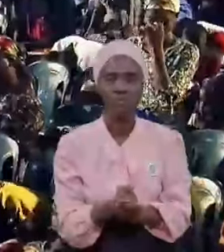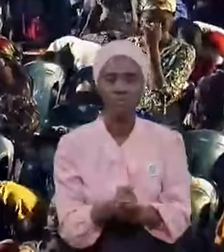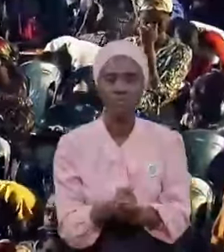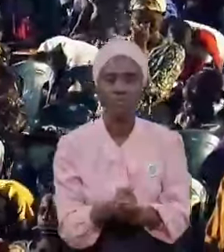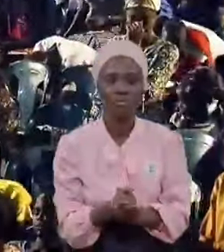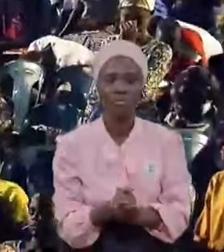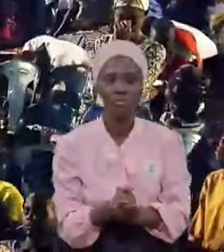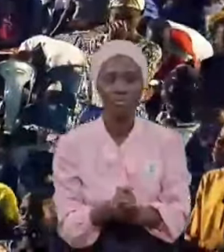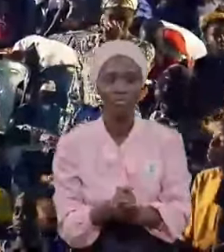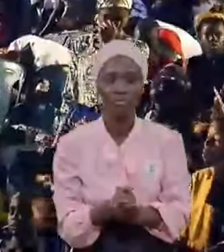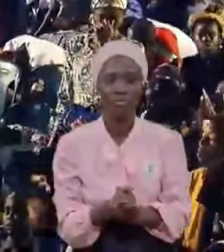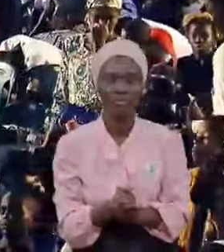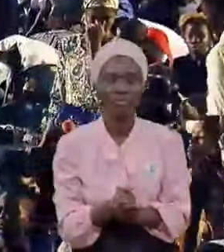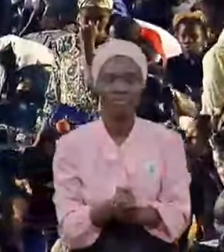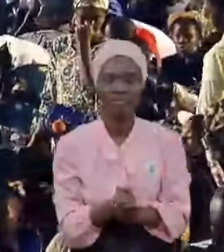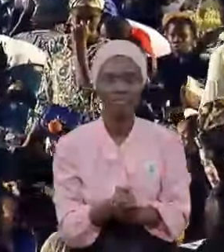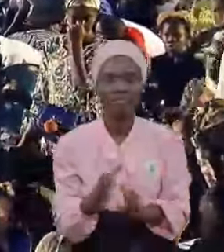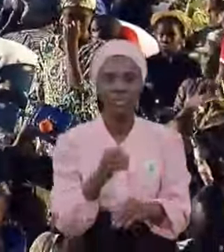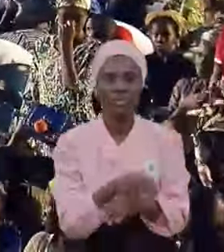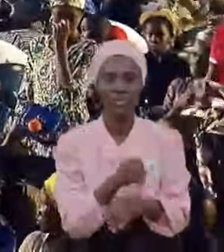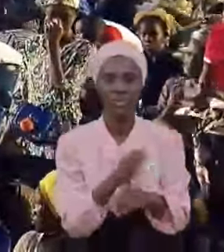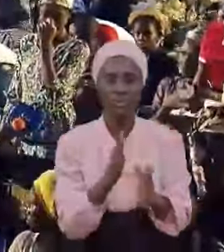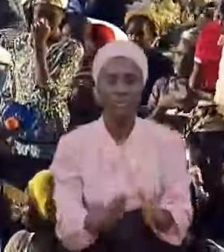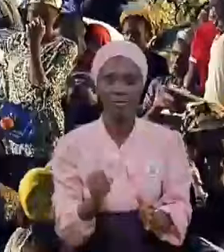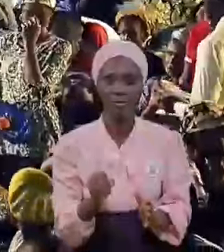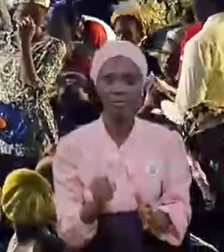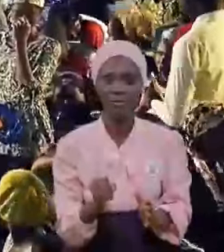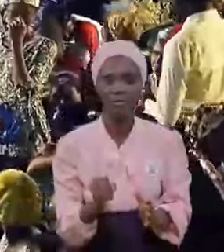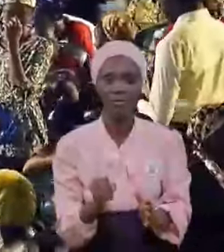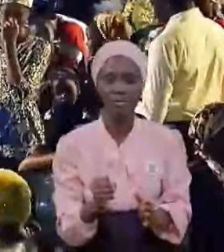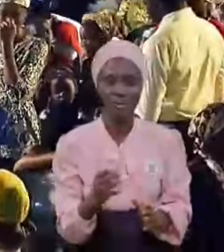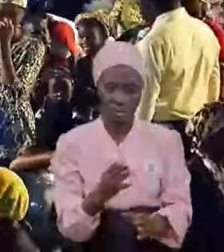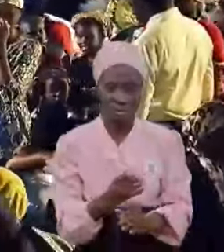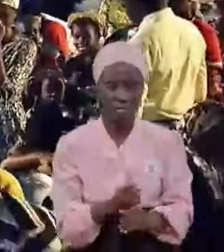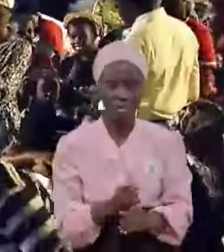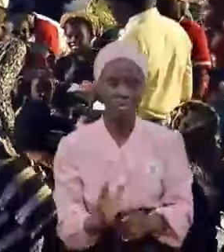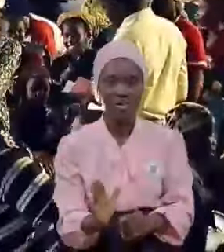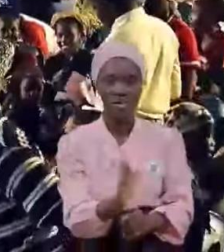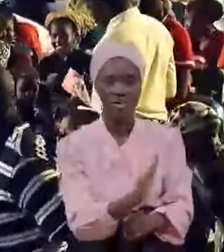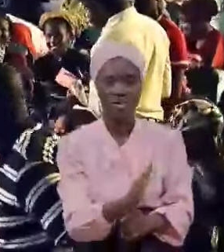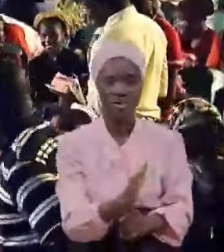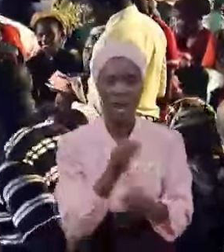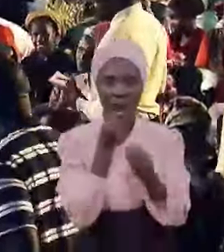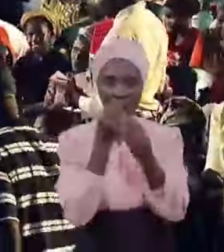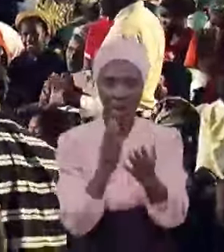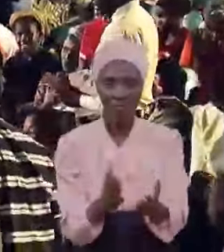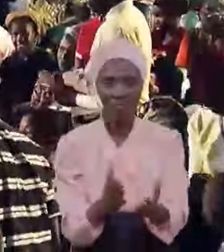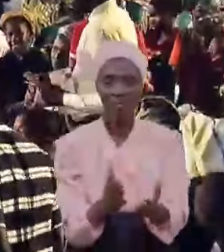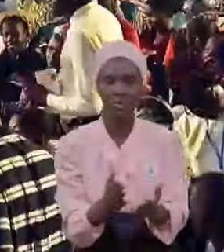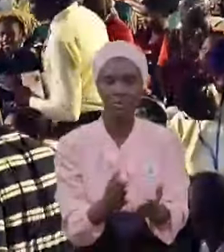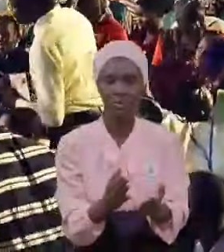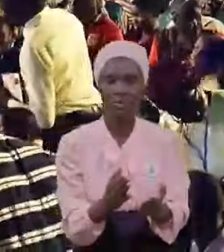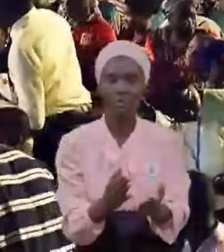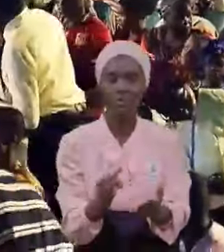will, take the details so that you will continue in the apostles' doctrine and